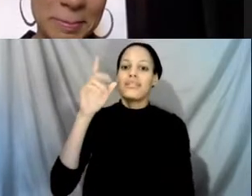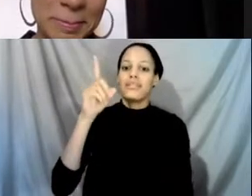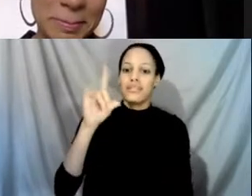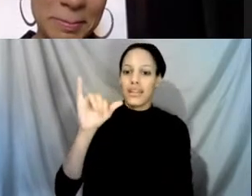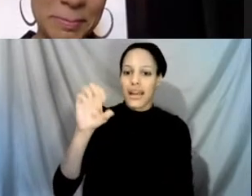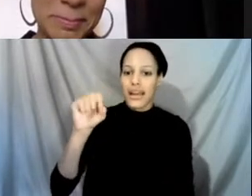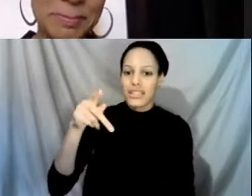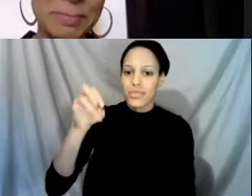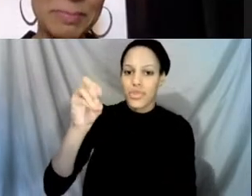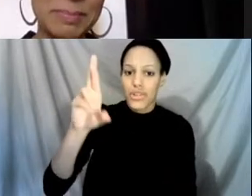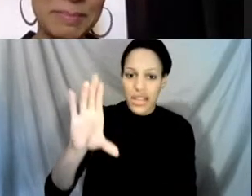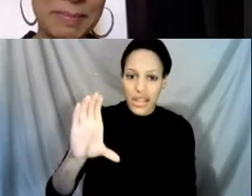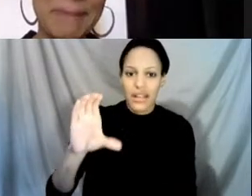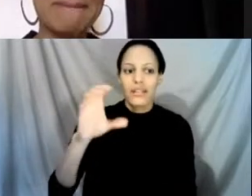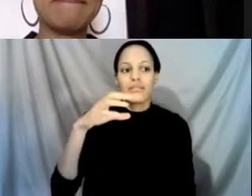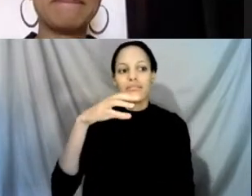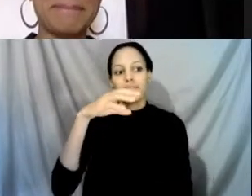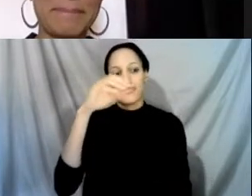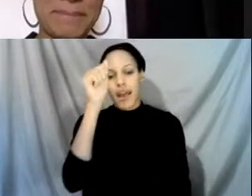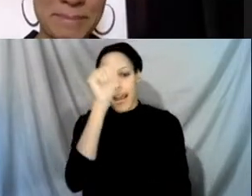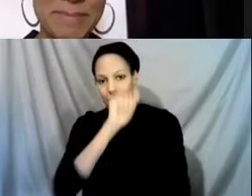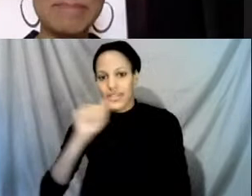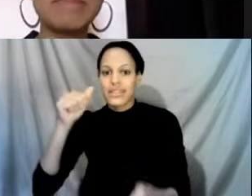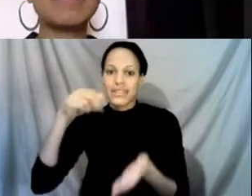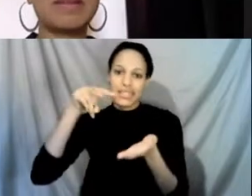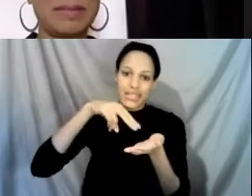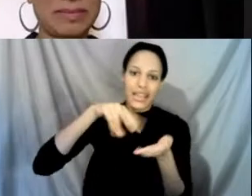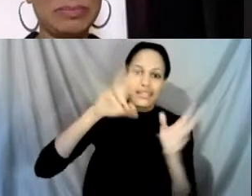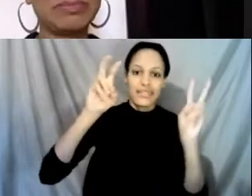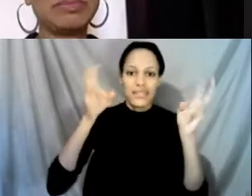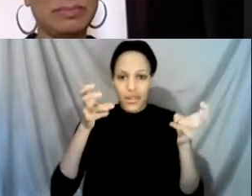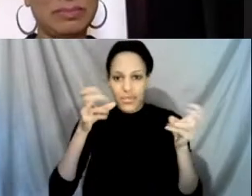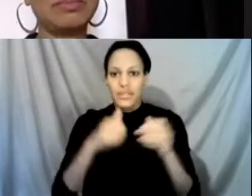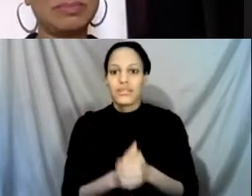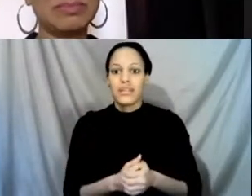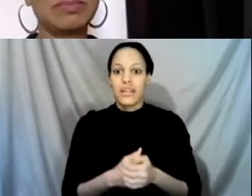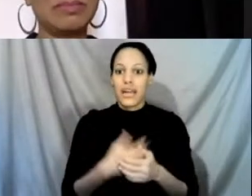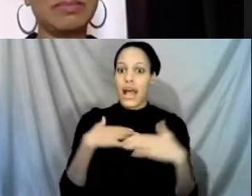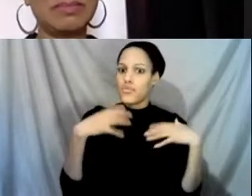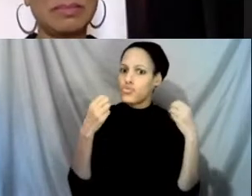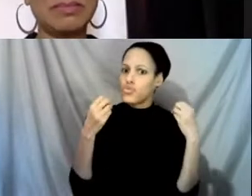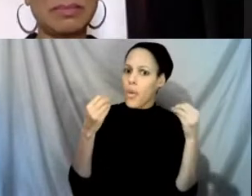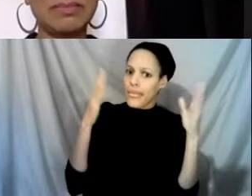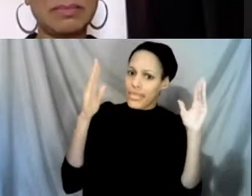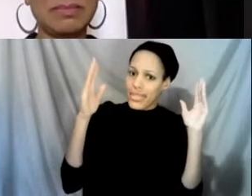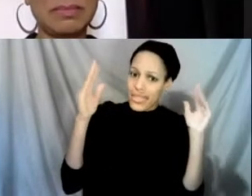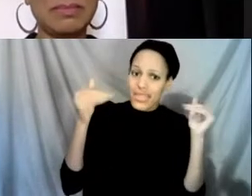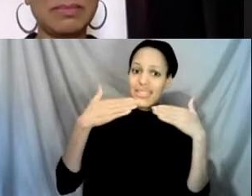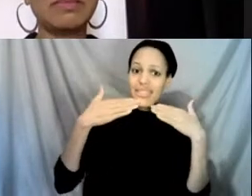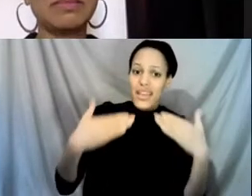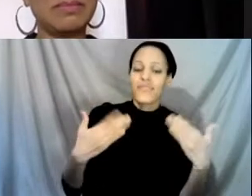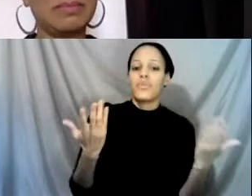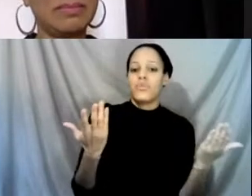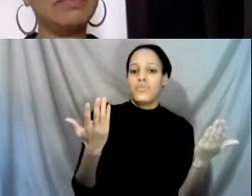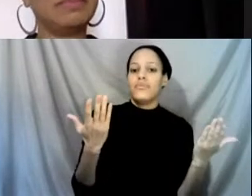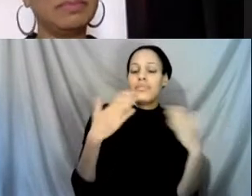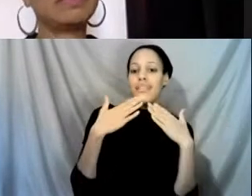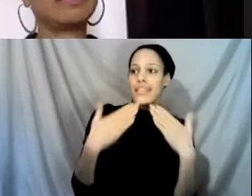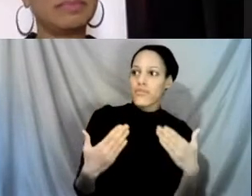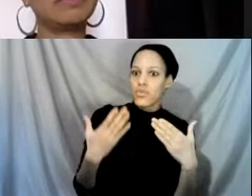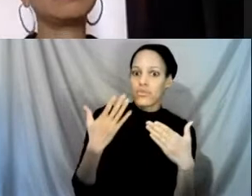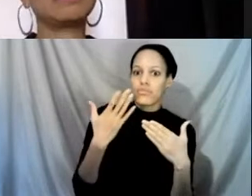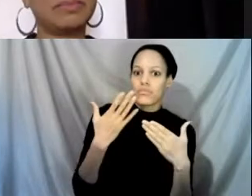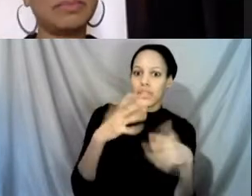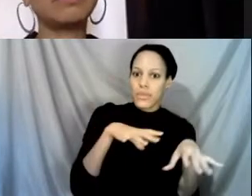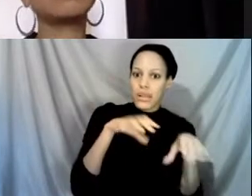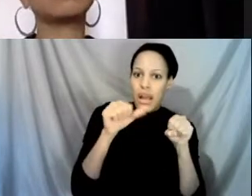African American dance topics. And I'm so thankful that we got it at Howard. So thankful. At Howard,